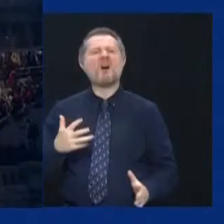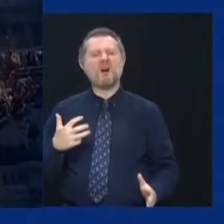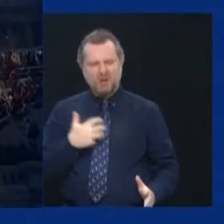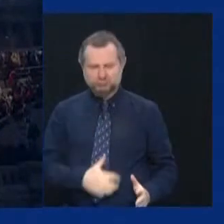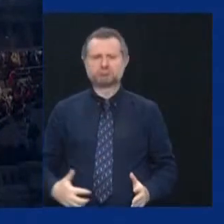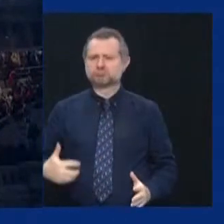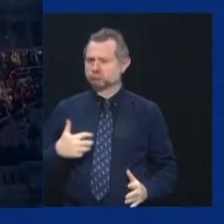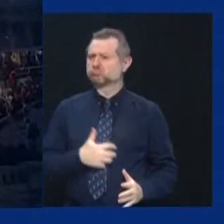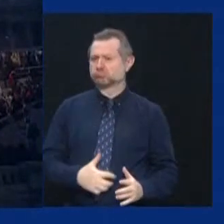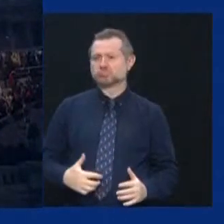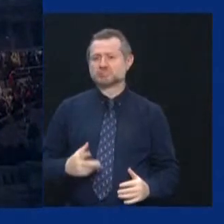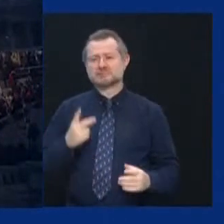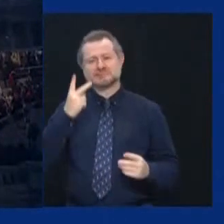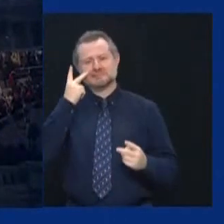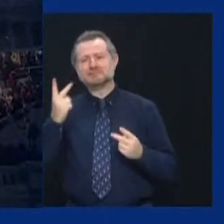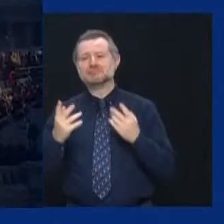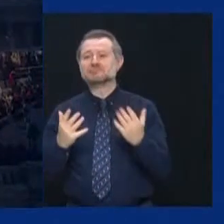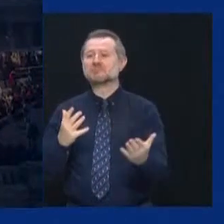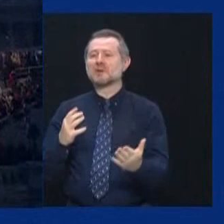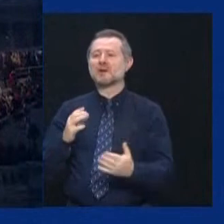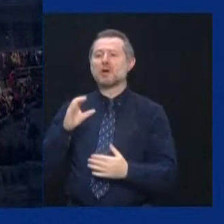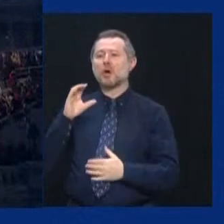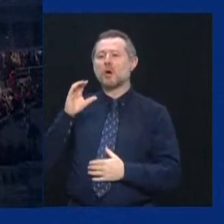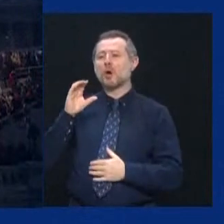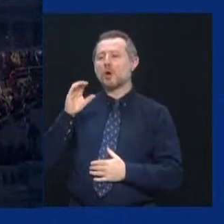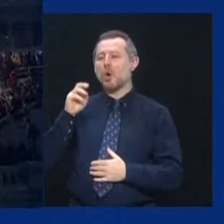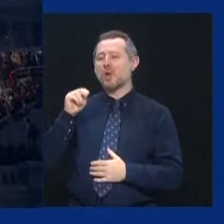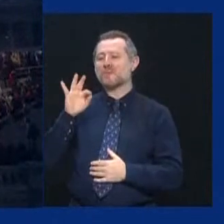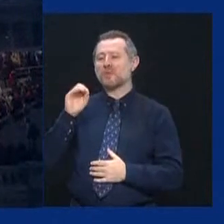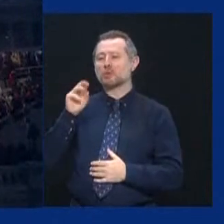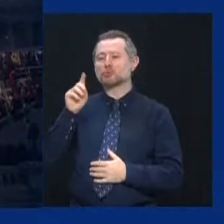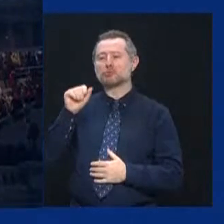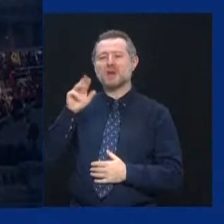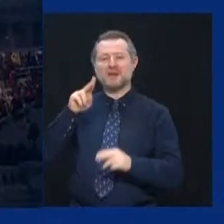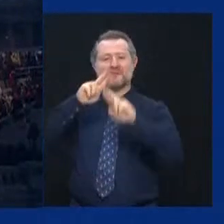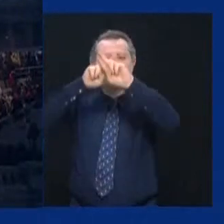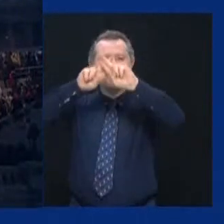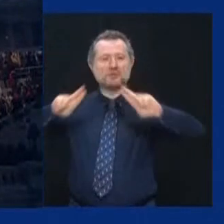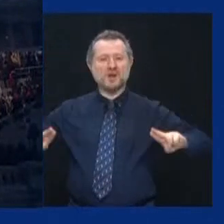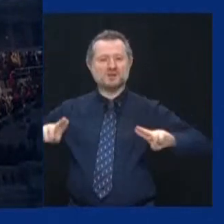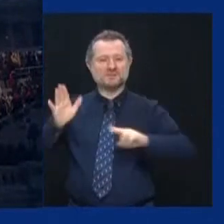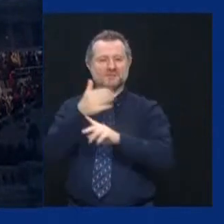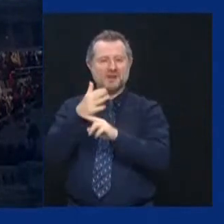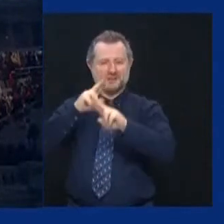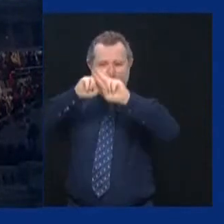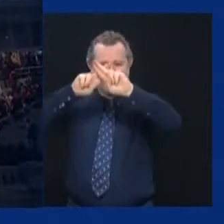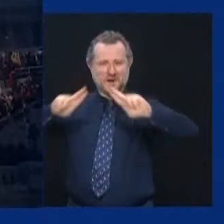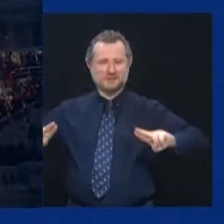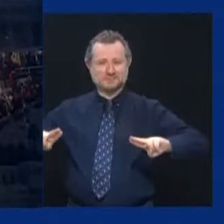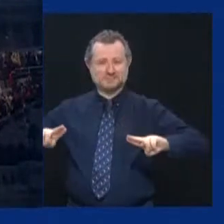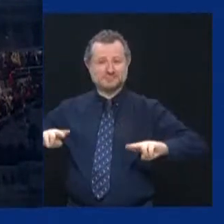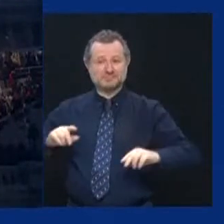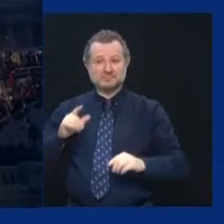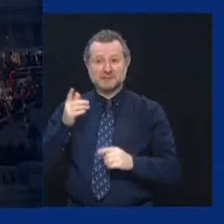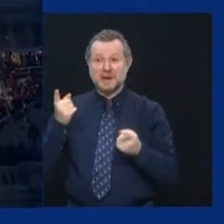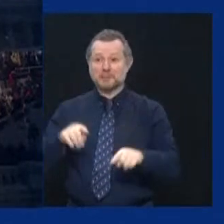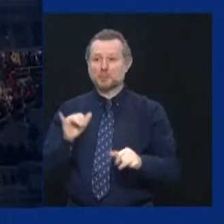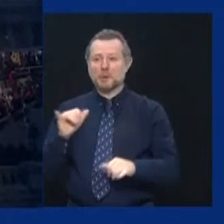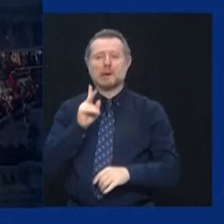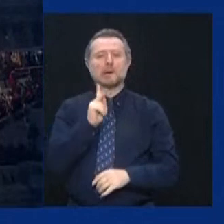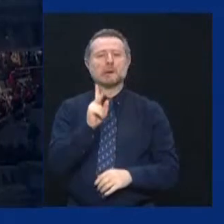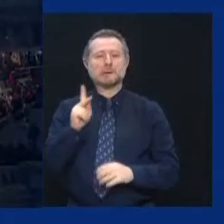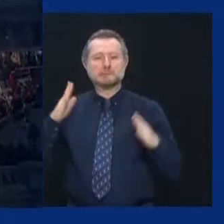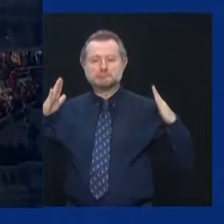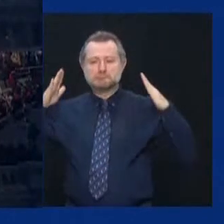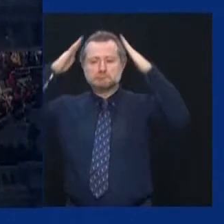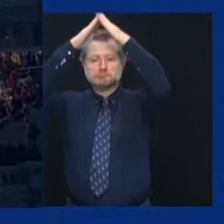Confederate flag. This was the KKK in Charlottesville, who didn't